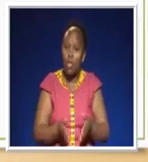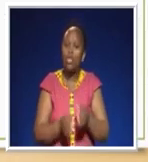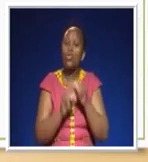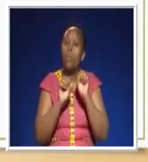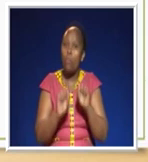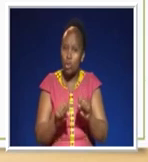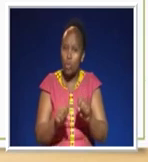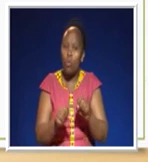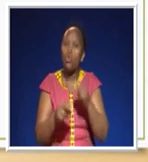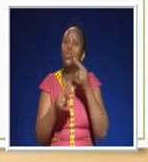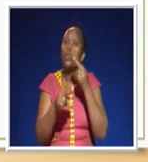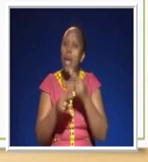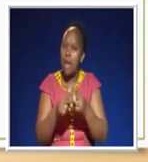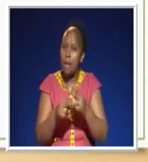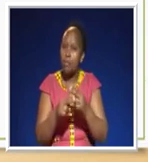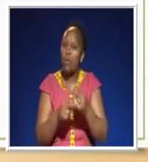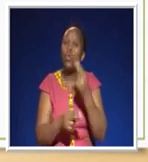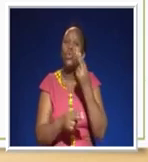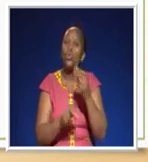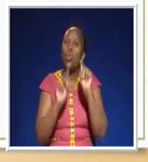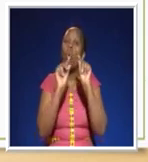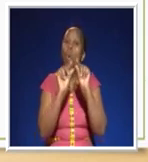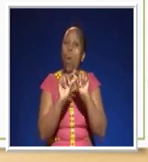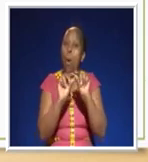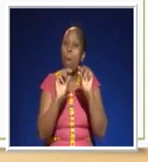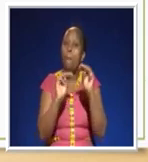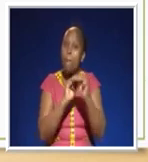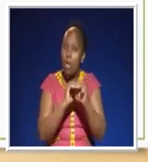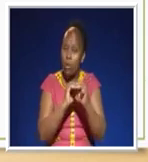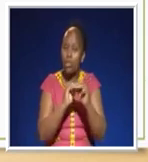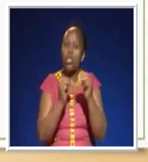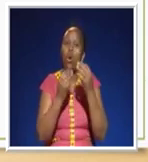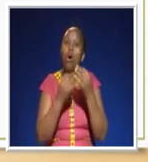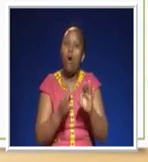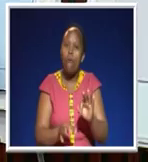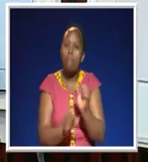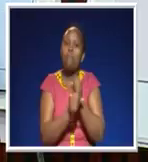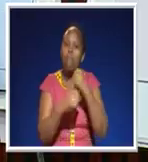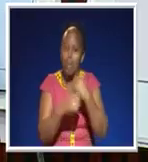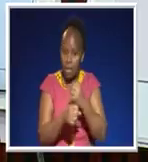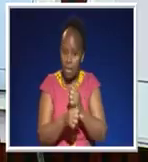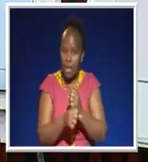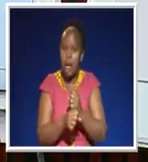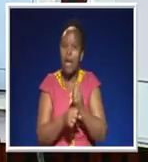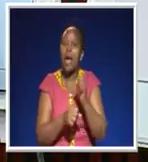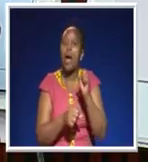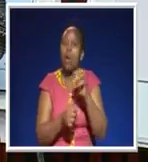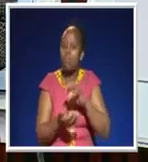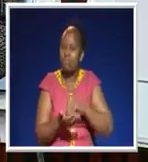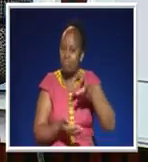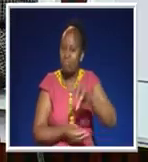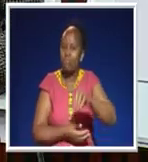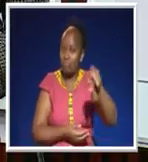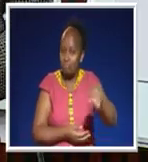able to name two methods of making compost manure. To start us